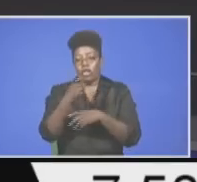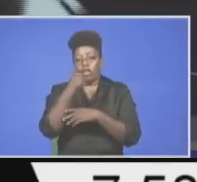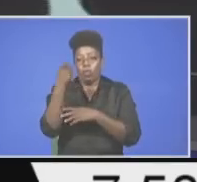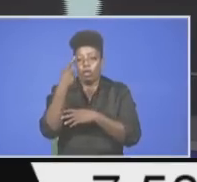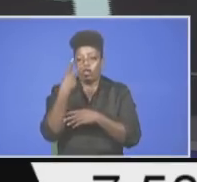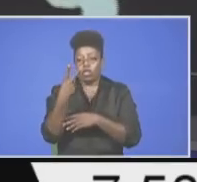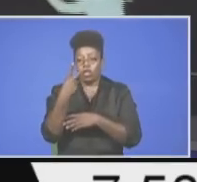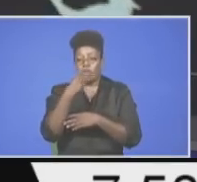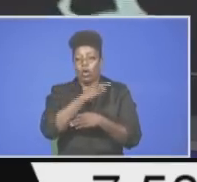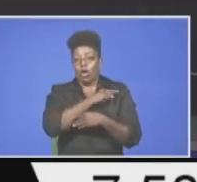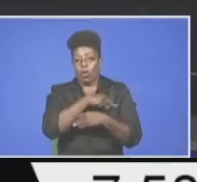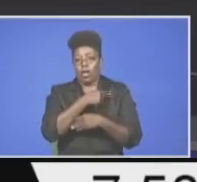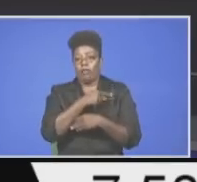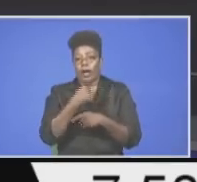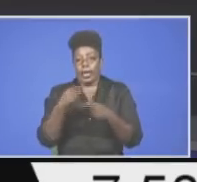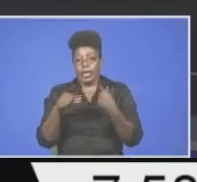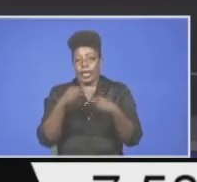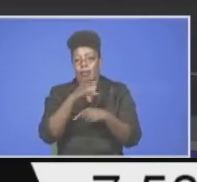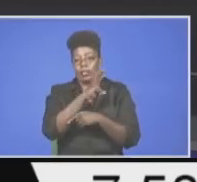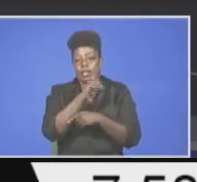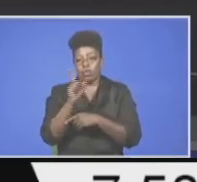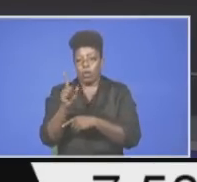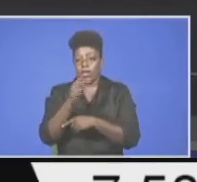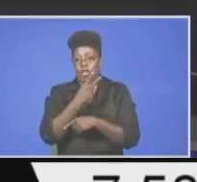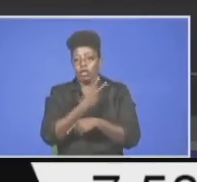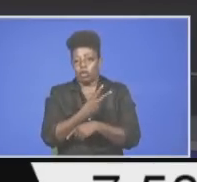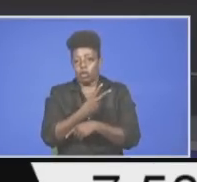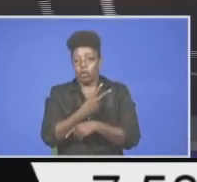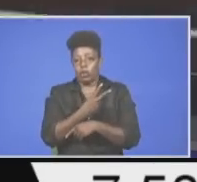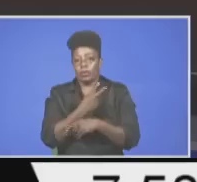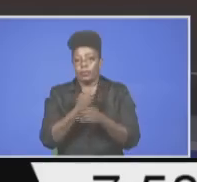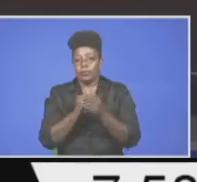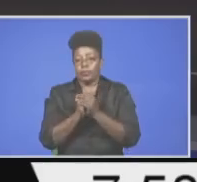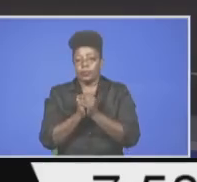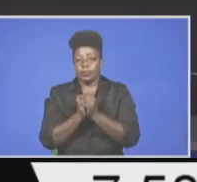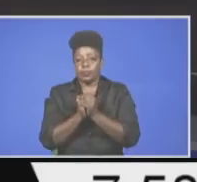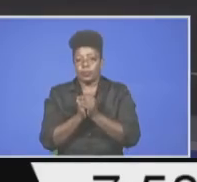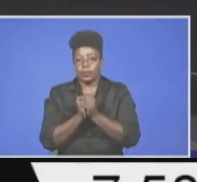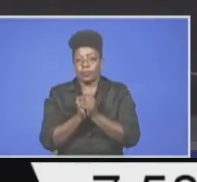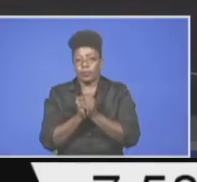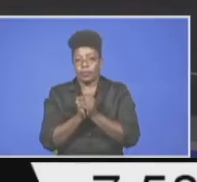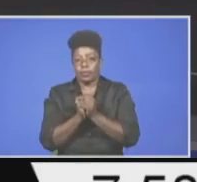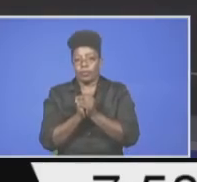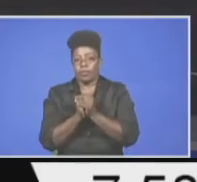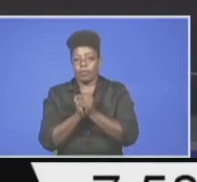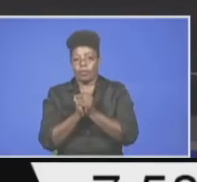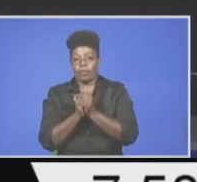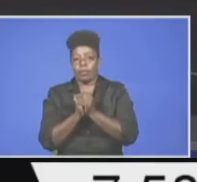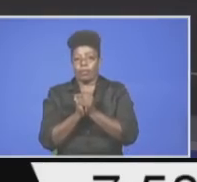qualifying matches, 6-1 and 2 over Skylar Bettis from Austria and 6-4, 7-6 over